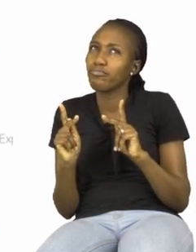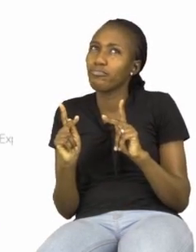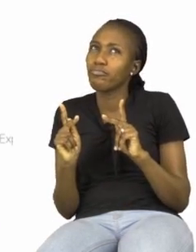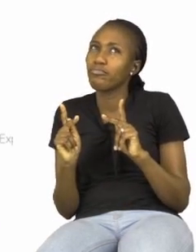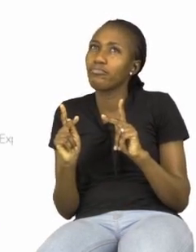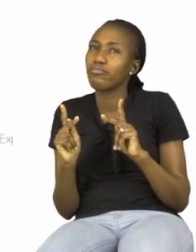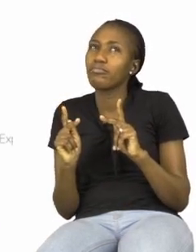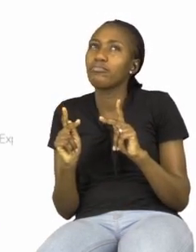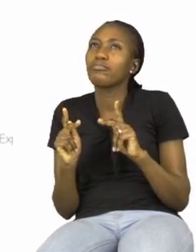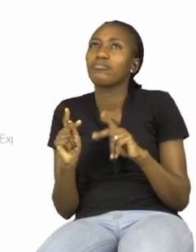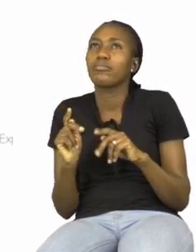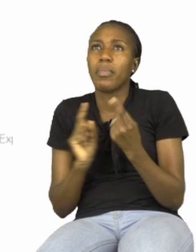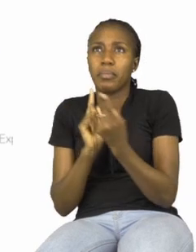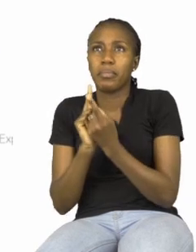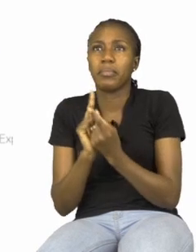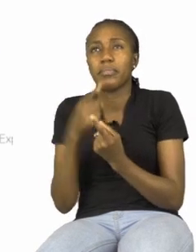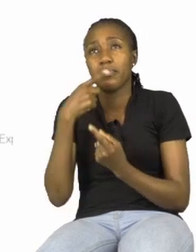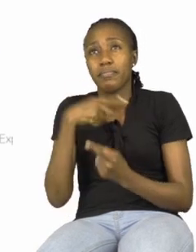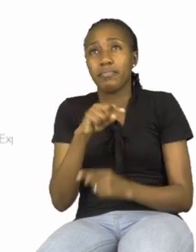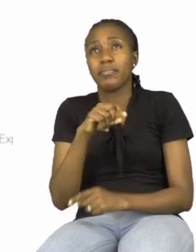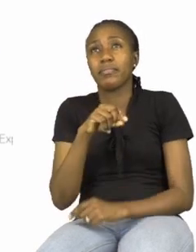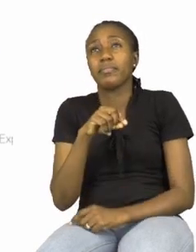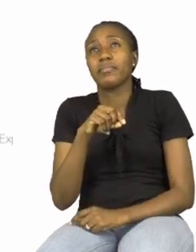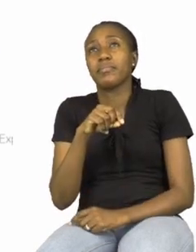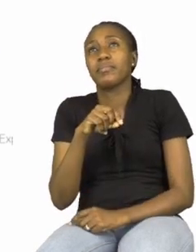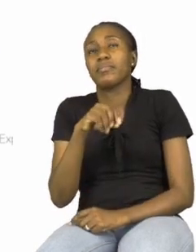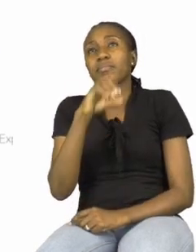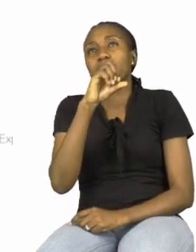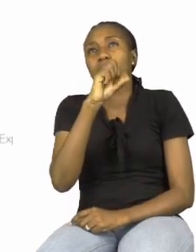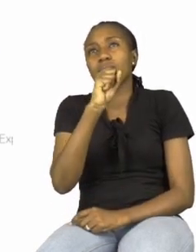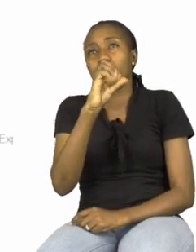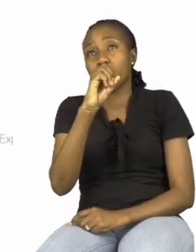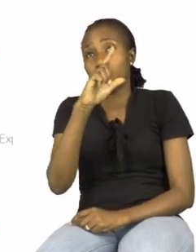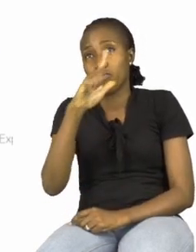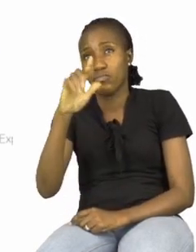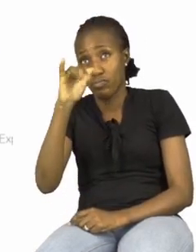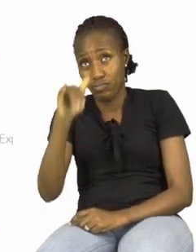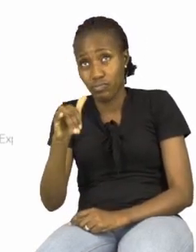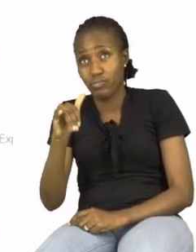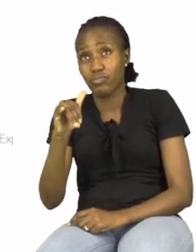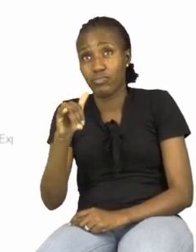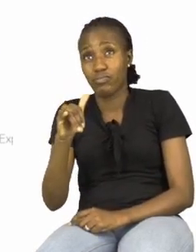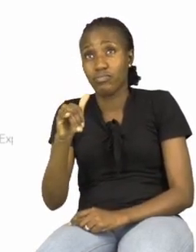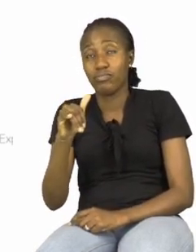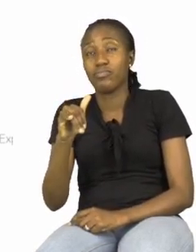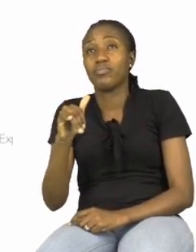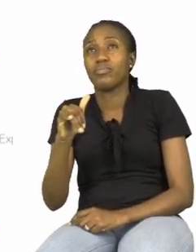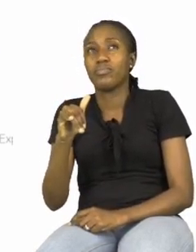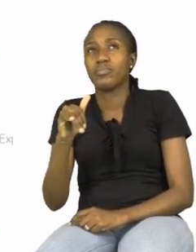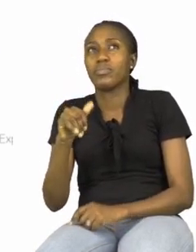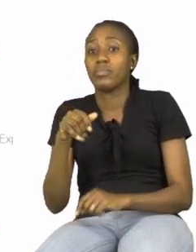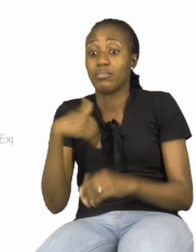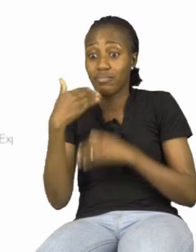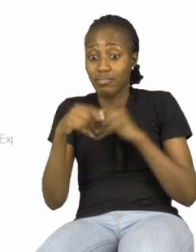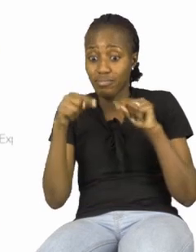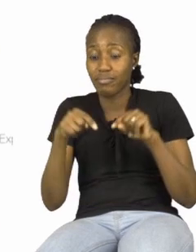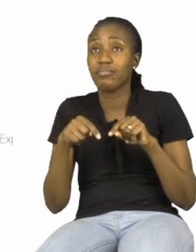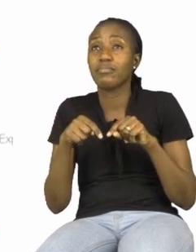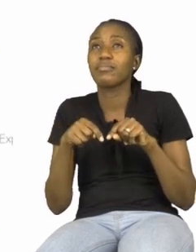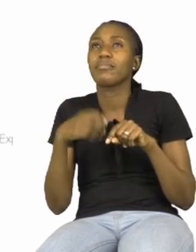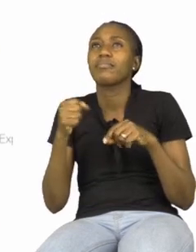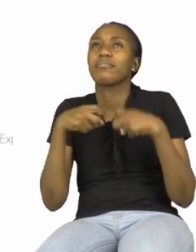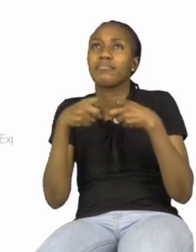Dacre, the head of the NSSU. I've got a meeting actually straight after this with the